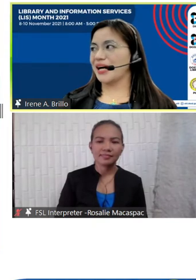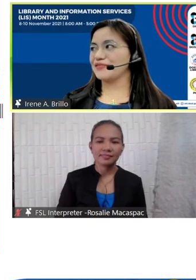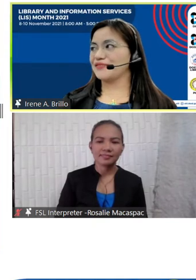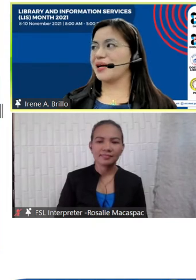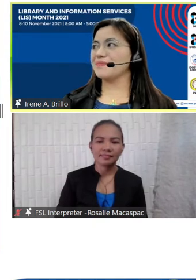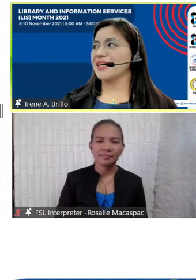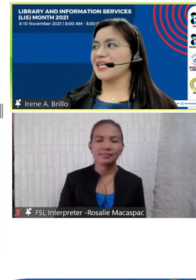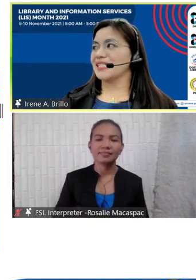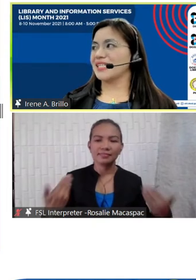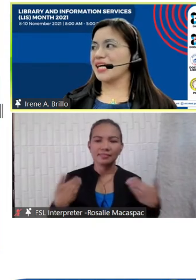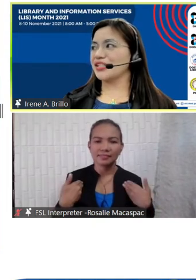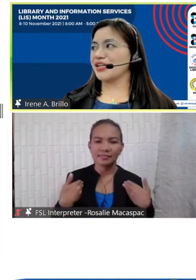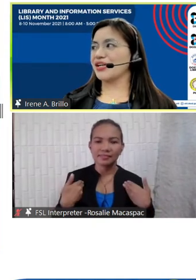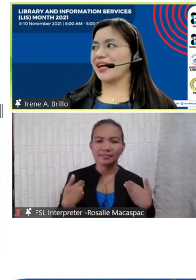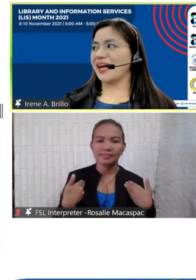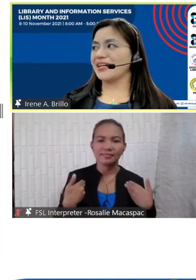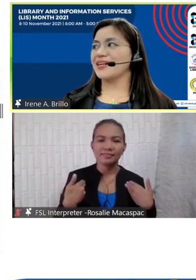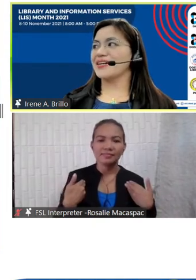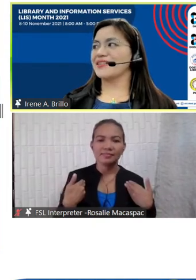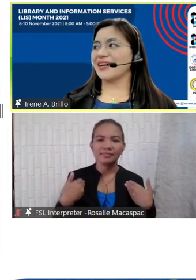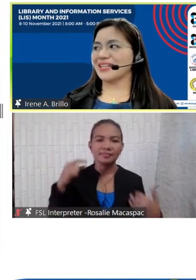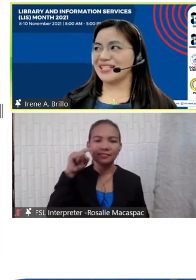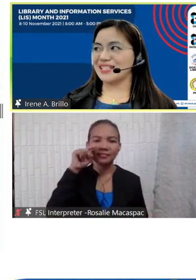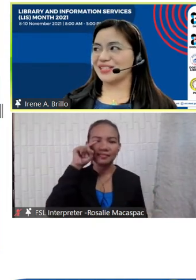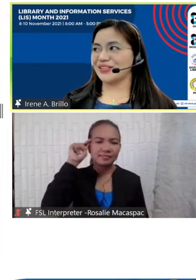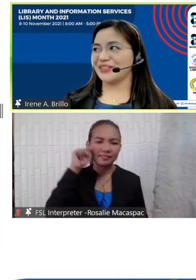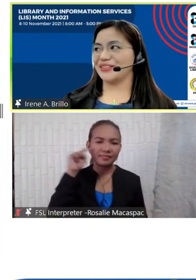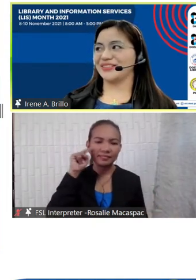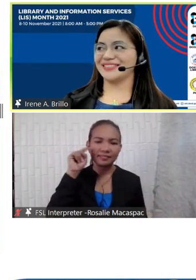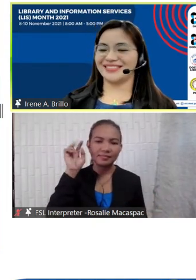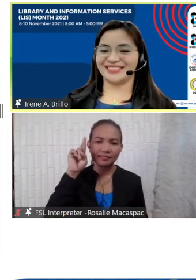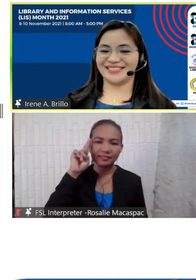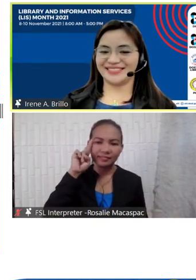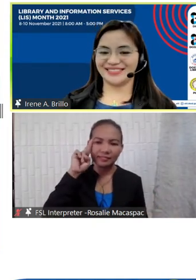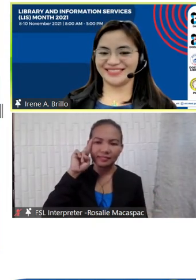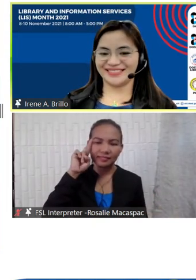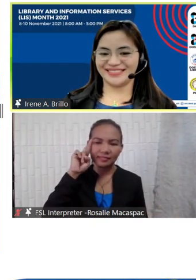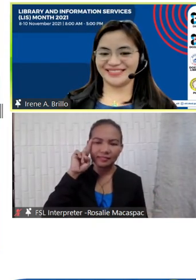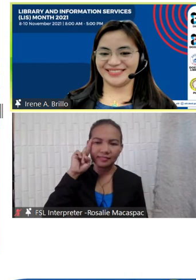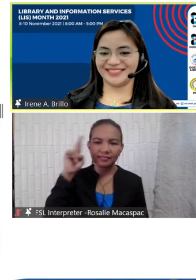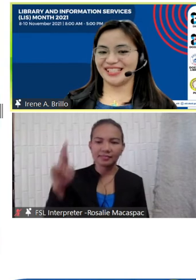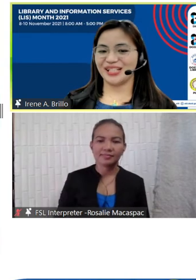We have from Zandro A. Requizo.